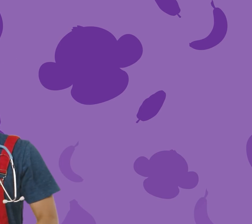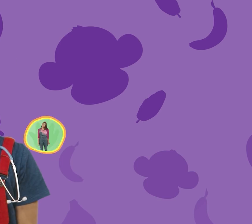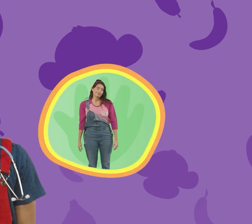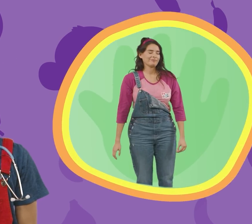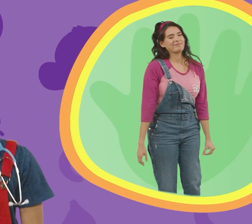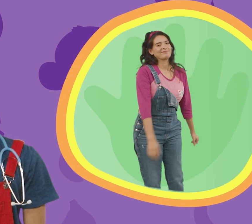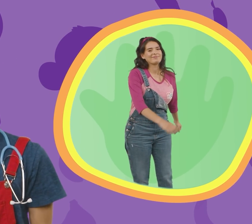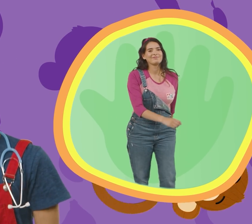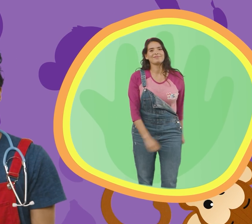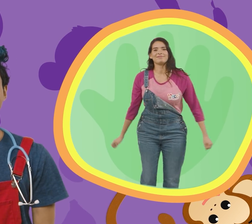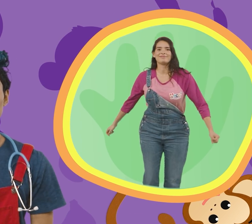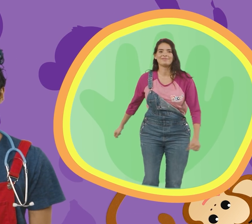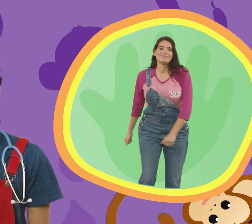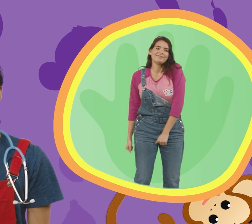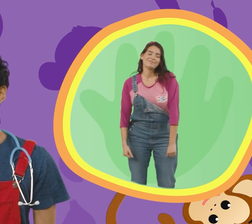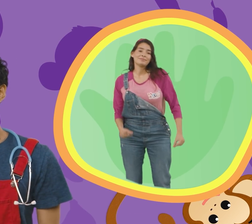Three.